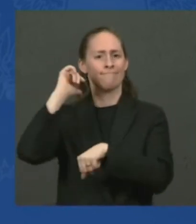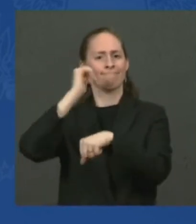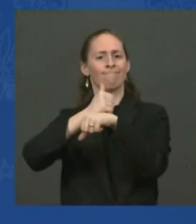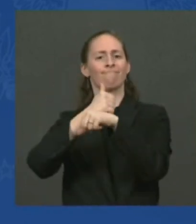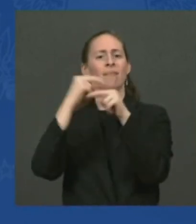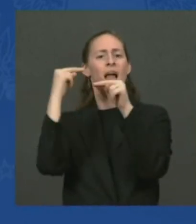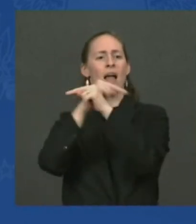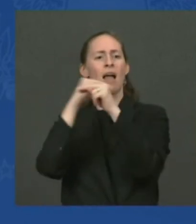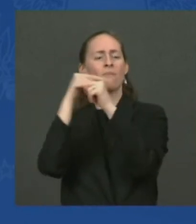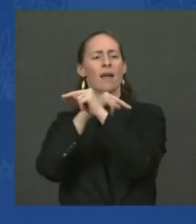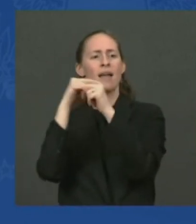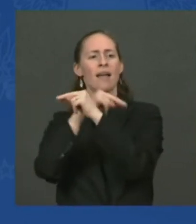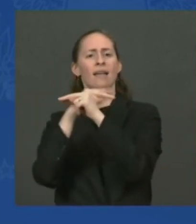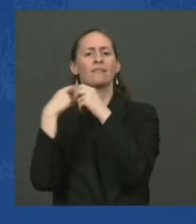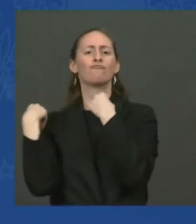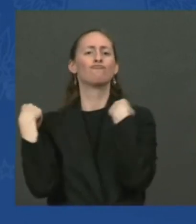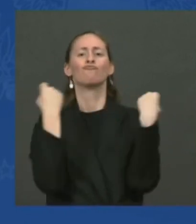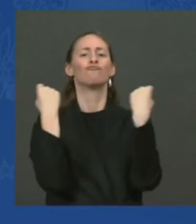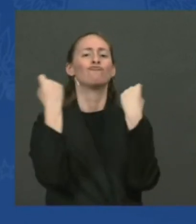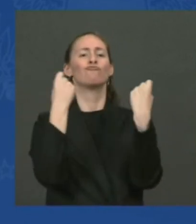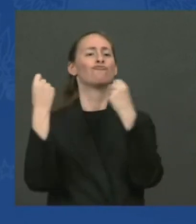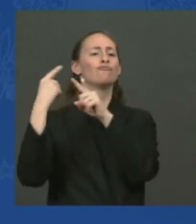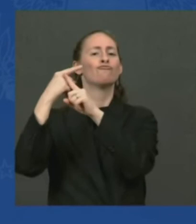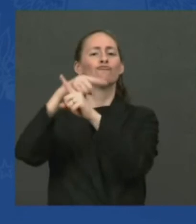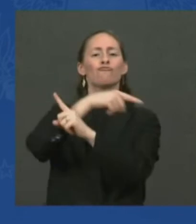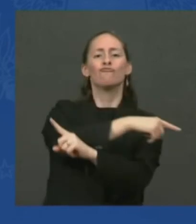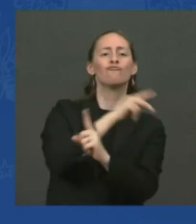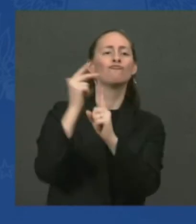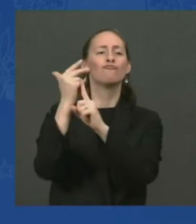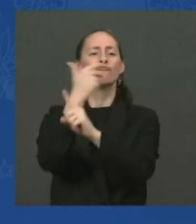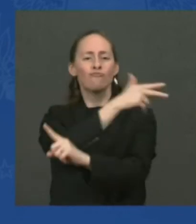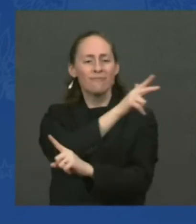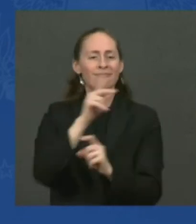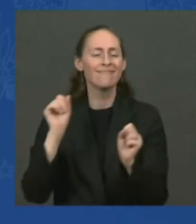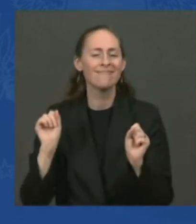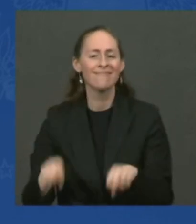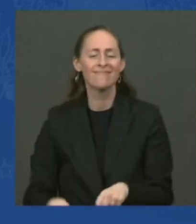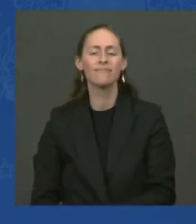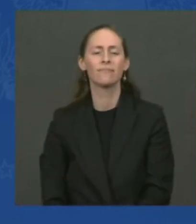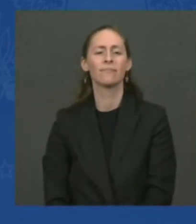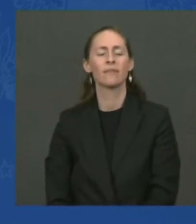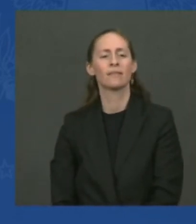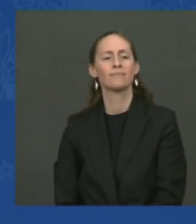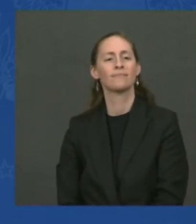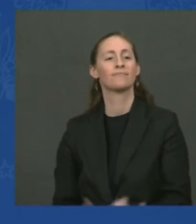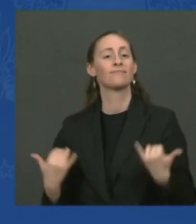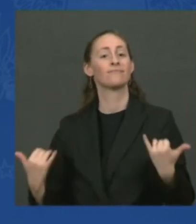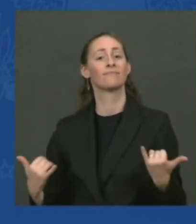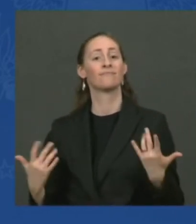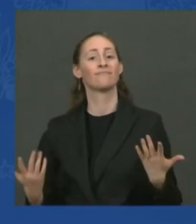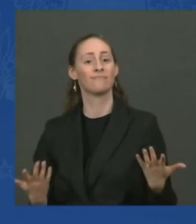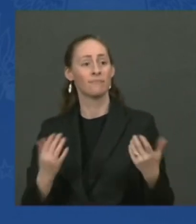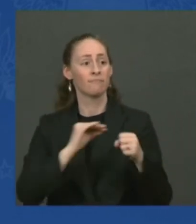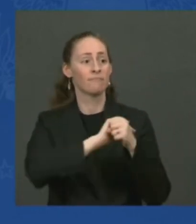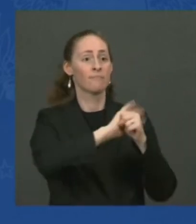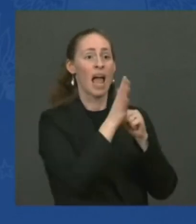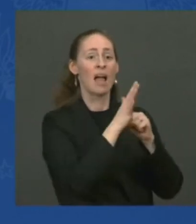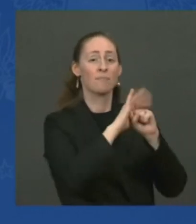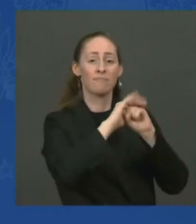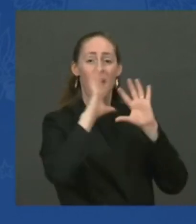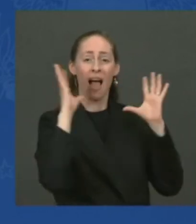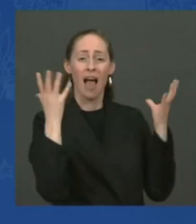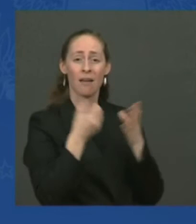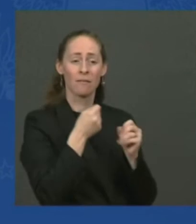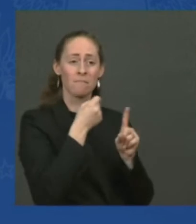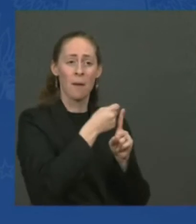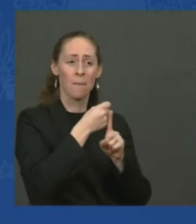their lives. And now we're emerging from COVID-19 pandemic and we'll build an economy for the 21st century. When I